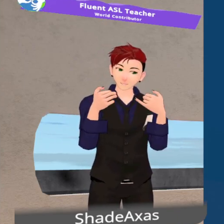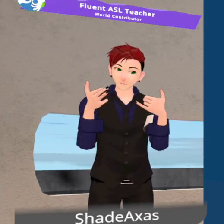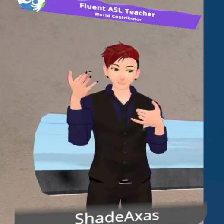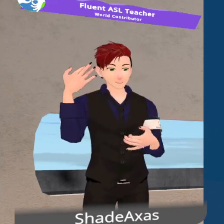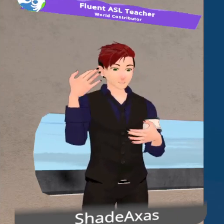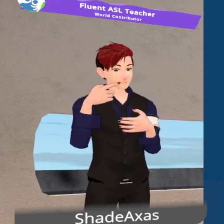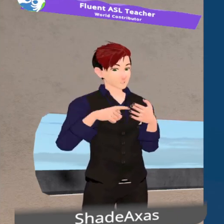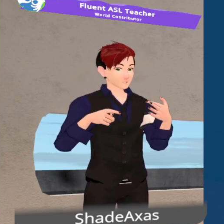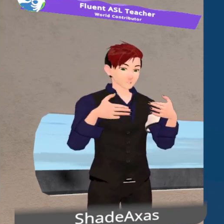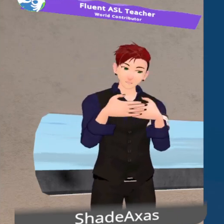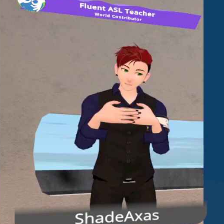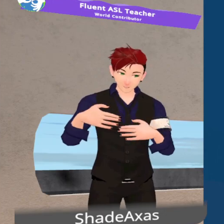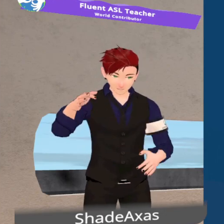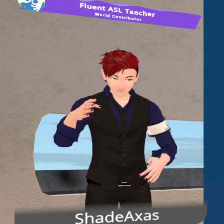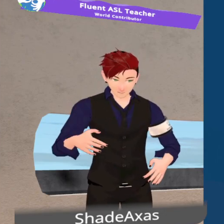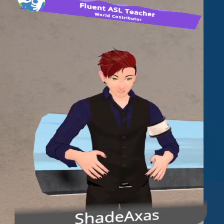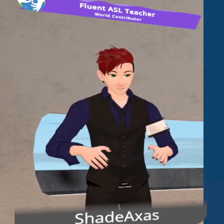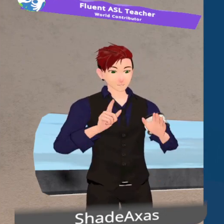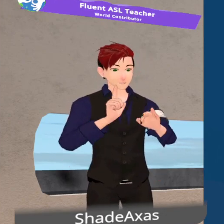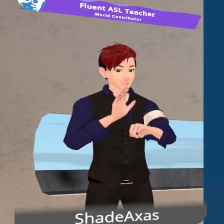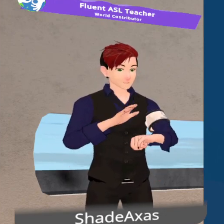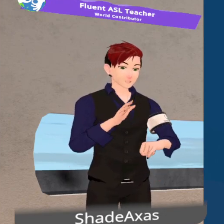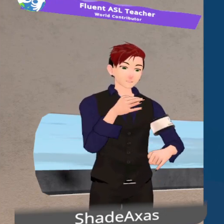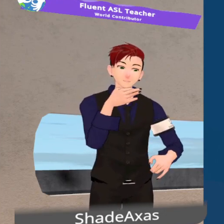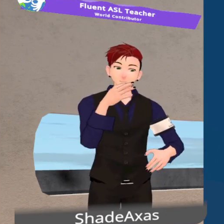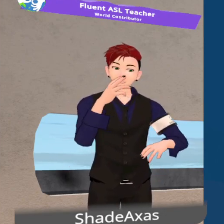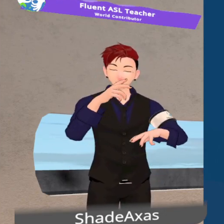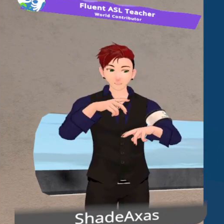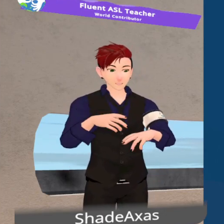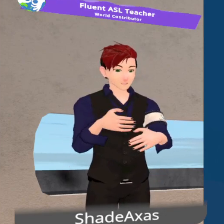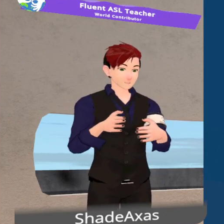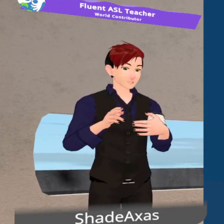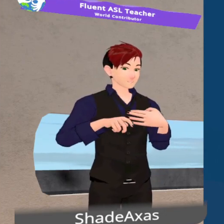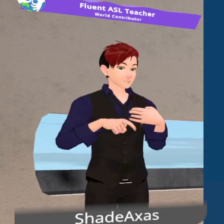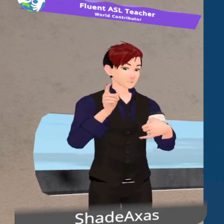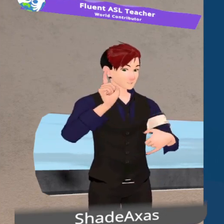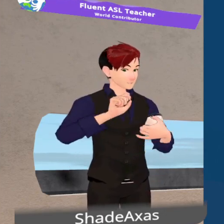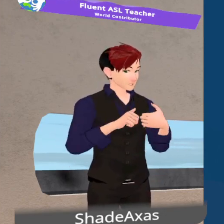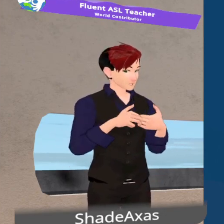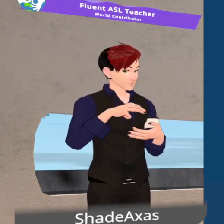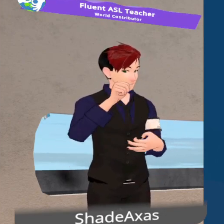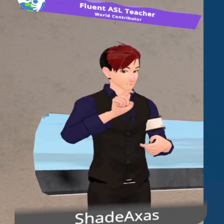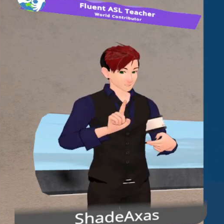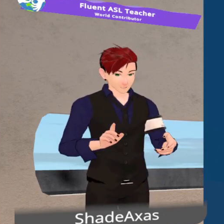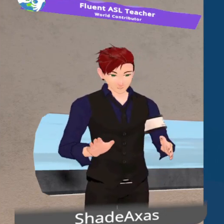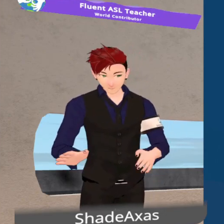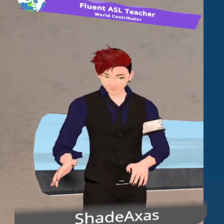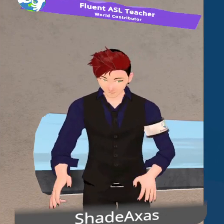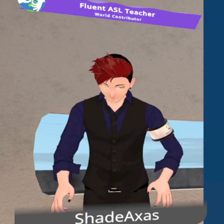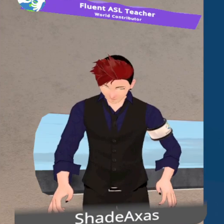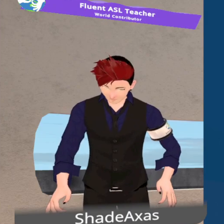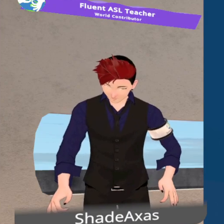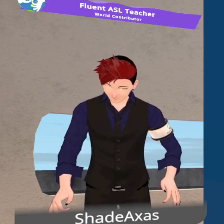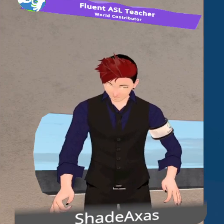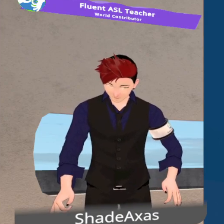them out so everybody can know what they're doing and get on into it. I promise we're about to get into the fun stuff about how to learn sign,